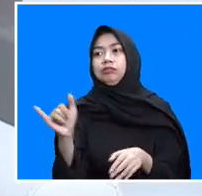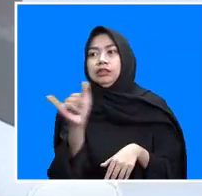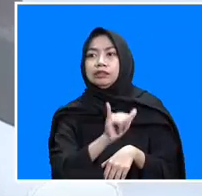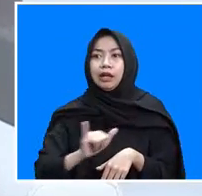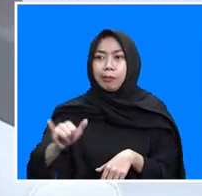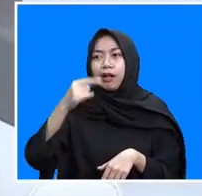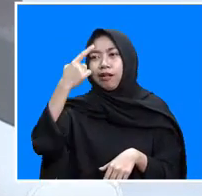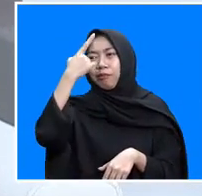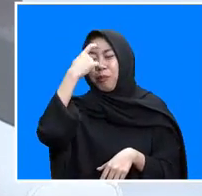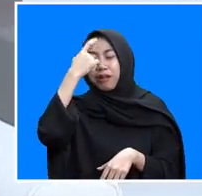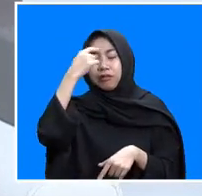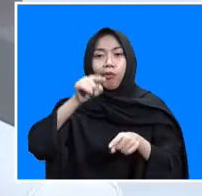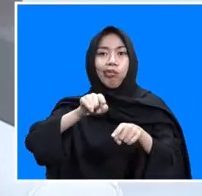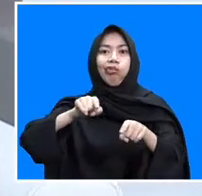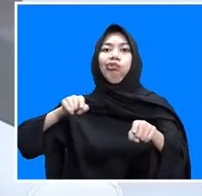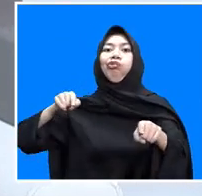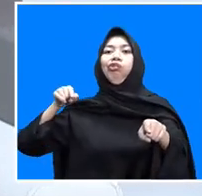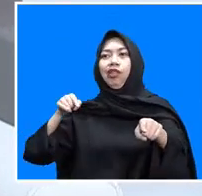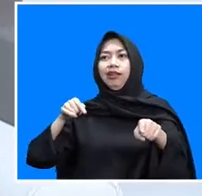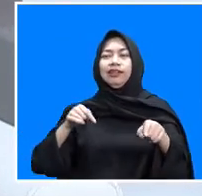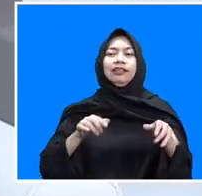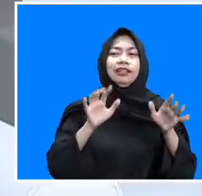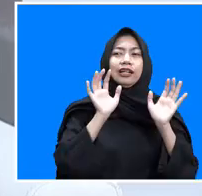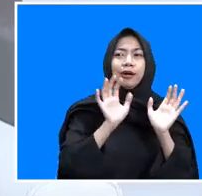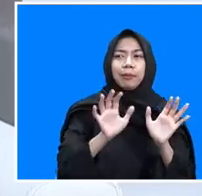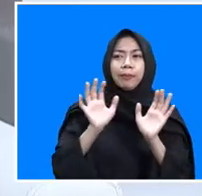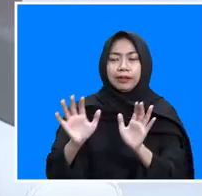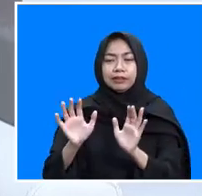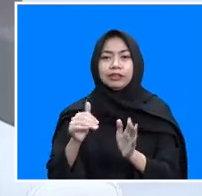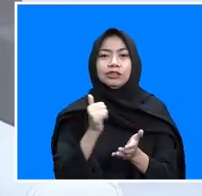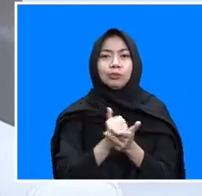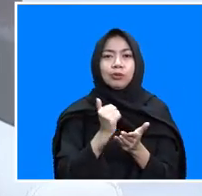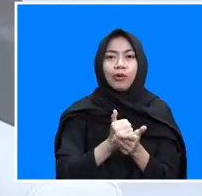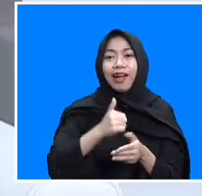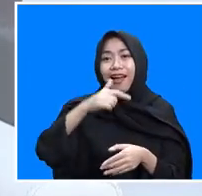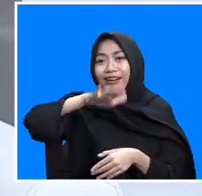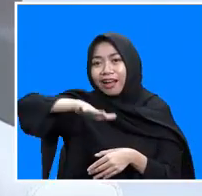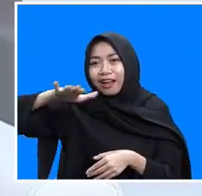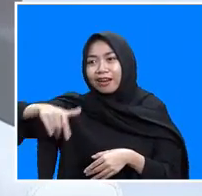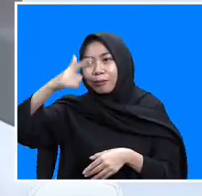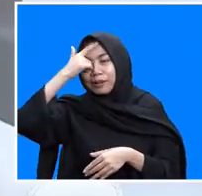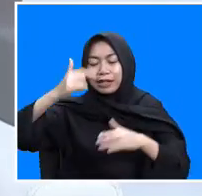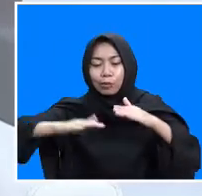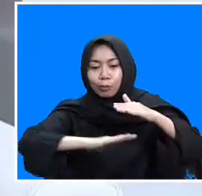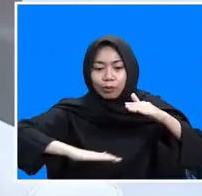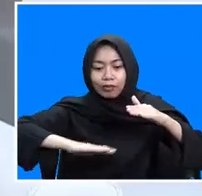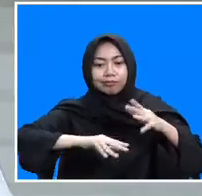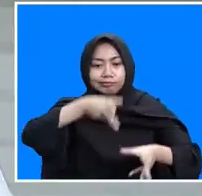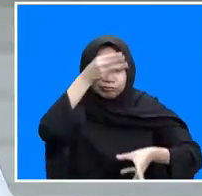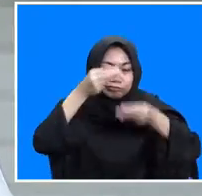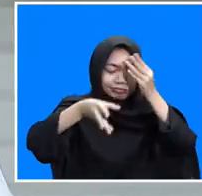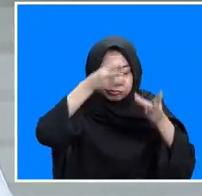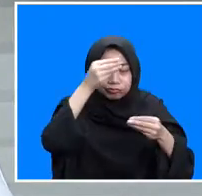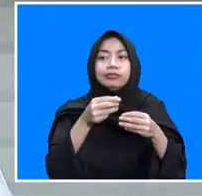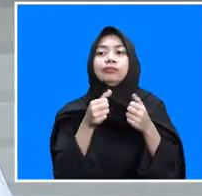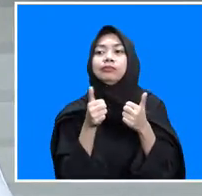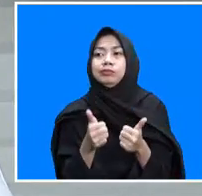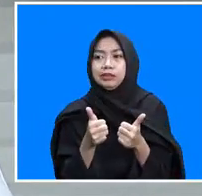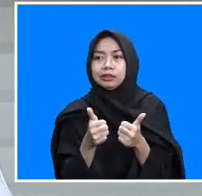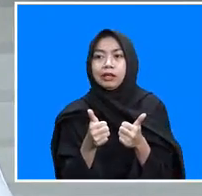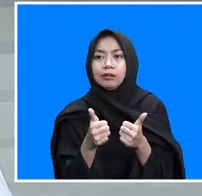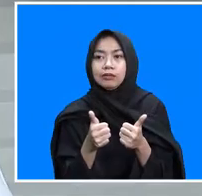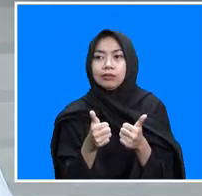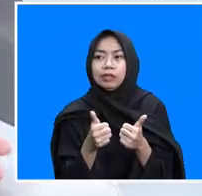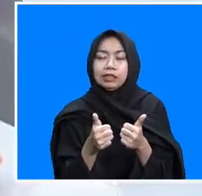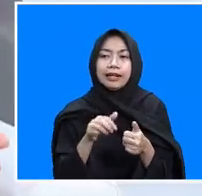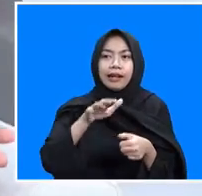to ensure that children could actually learn the fundamentals, which are literacy and numeracy, whether that be